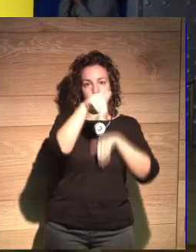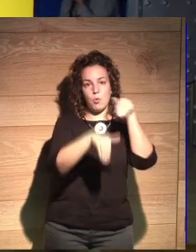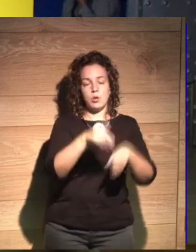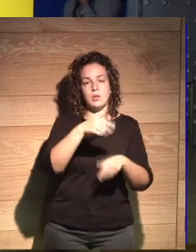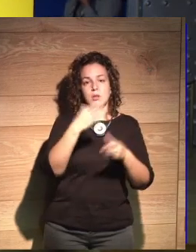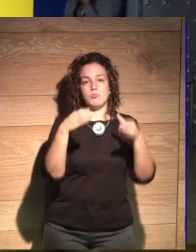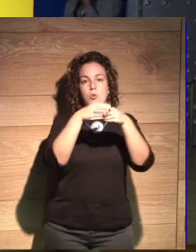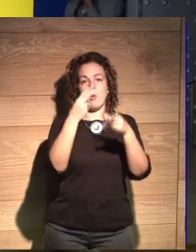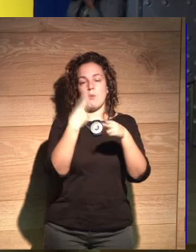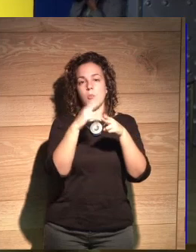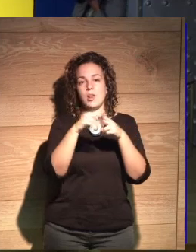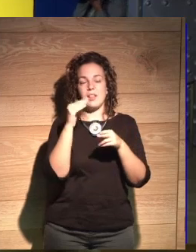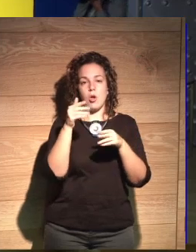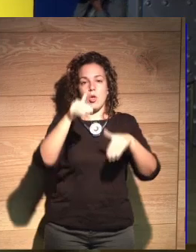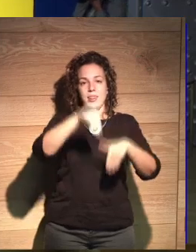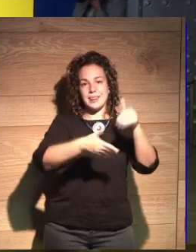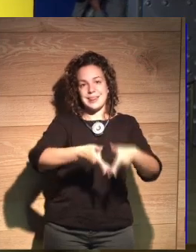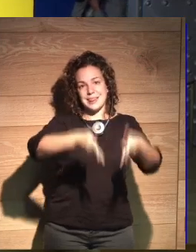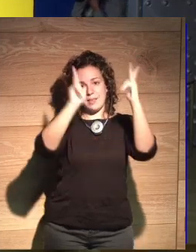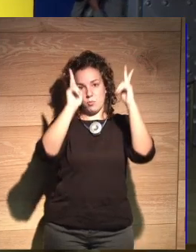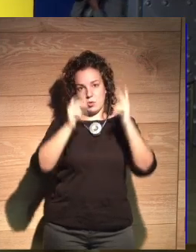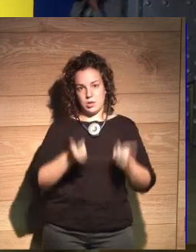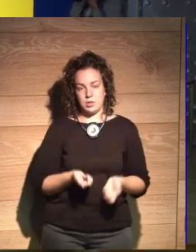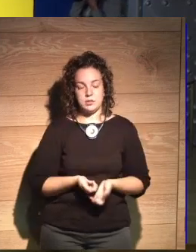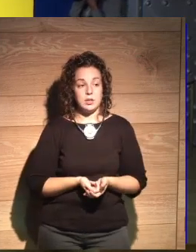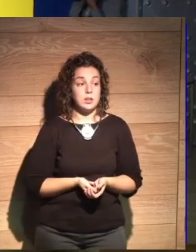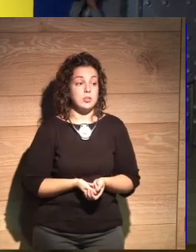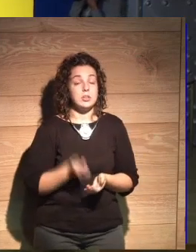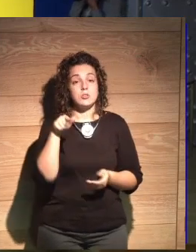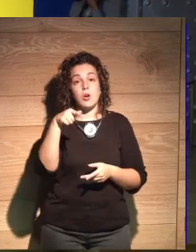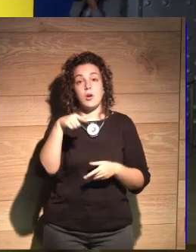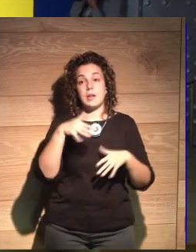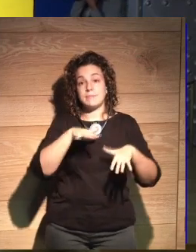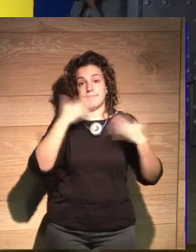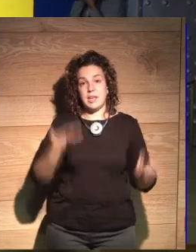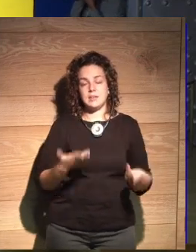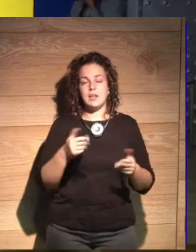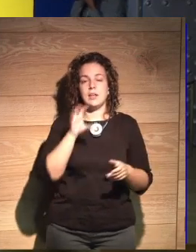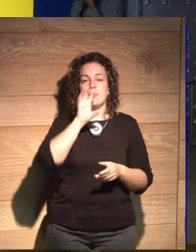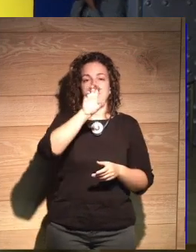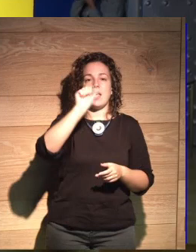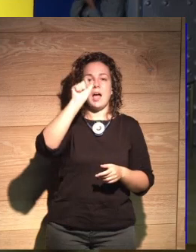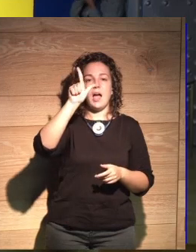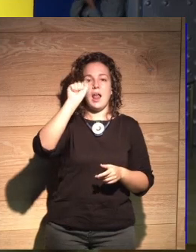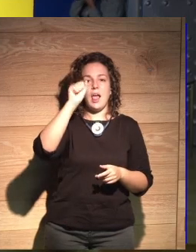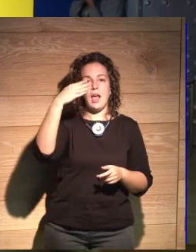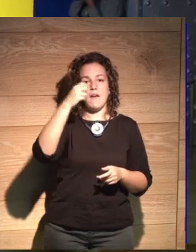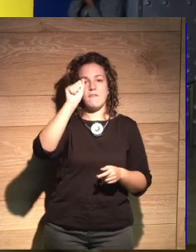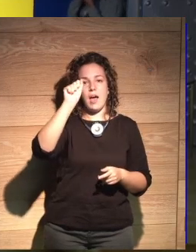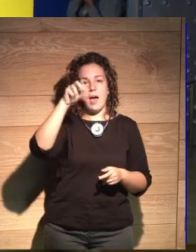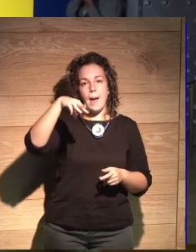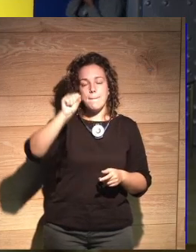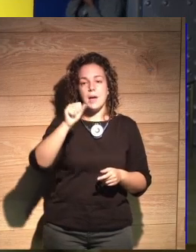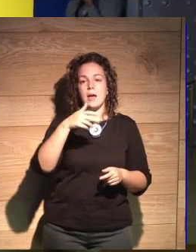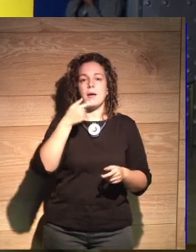Americans in Alabama don't have a passport or driver's license. They're likely to vote Democratic. And so the state